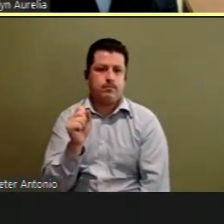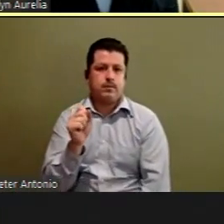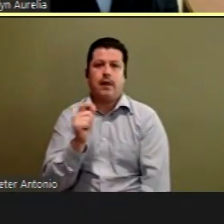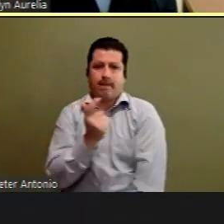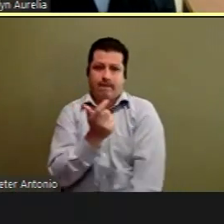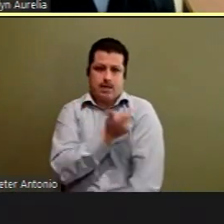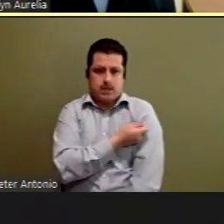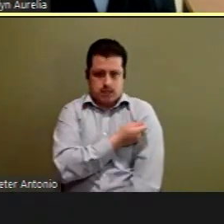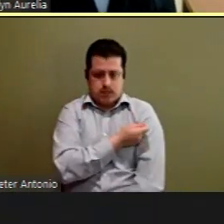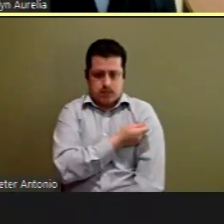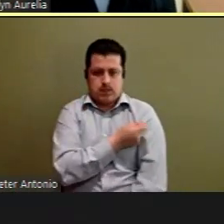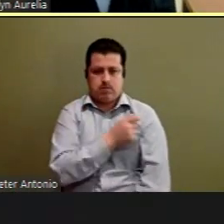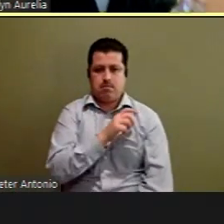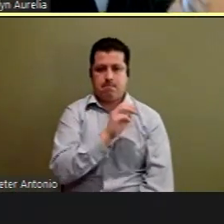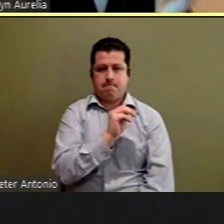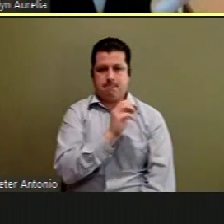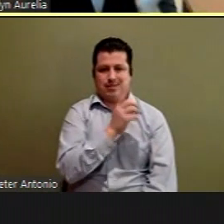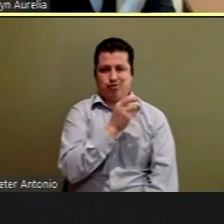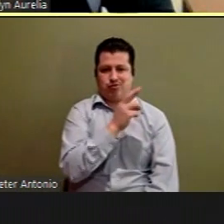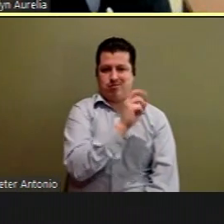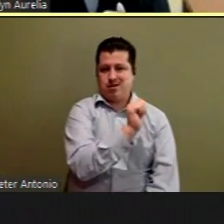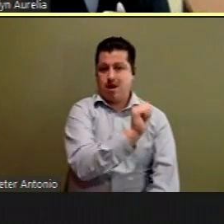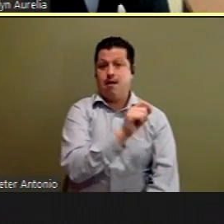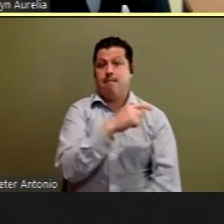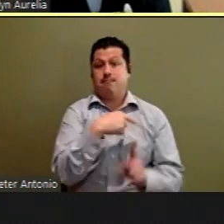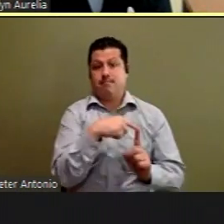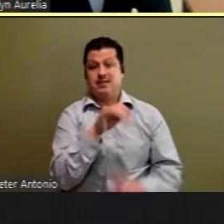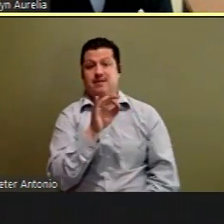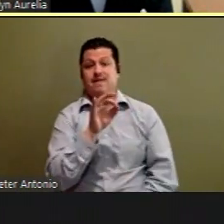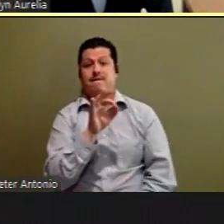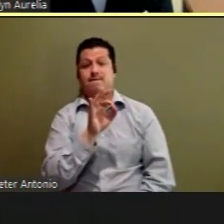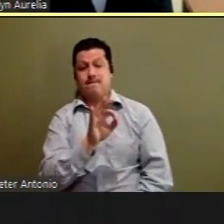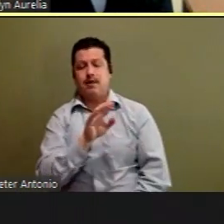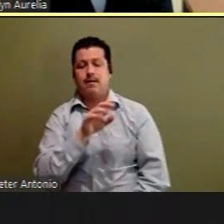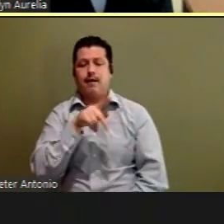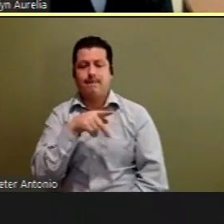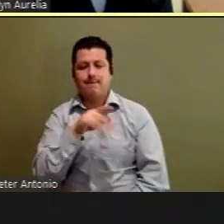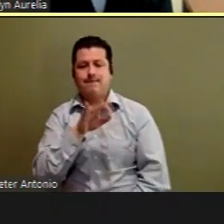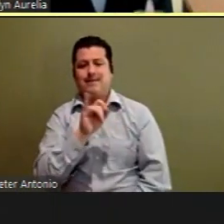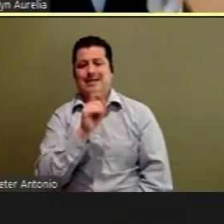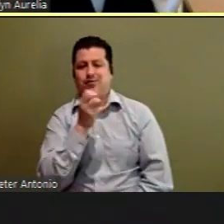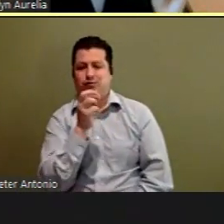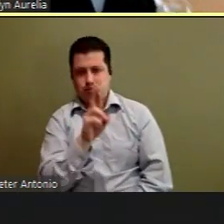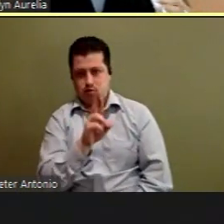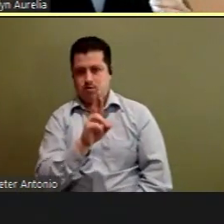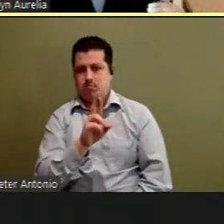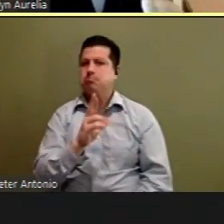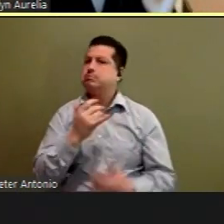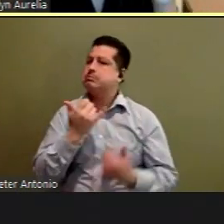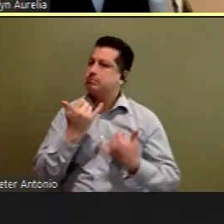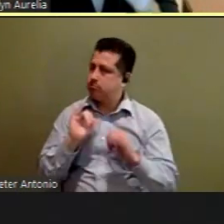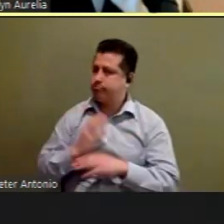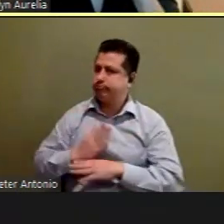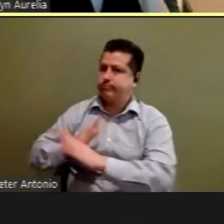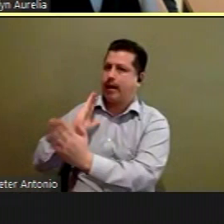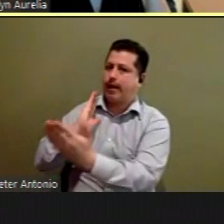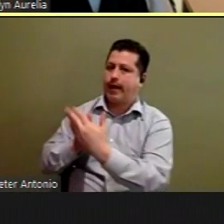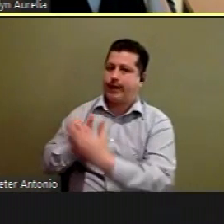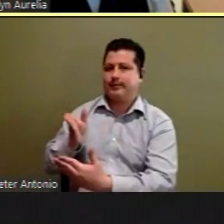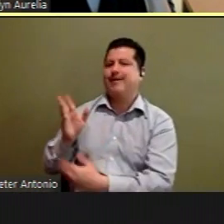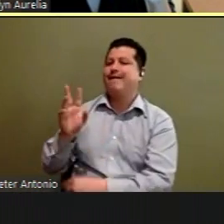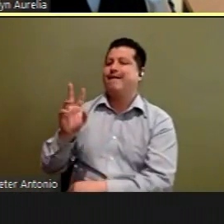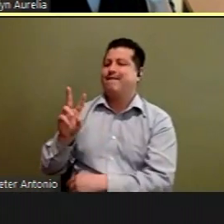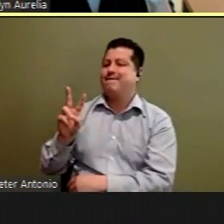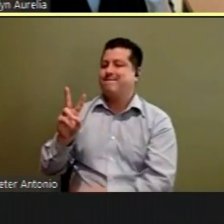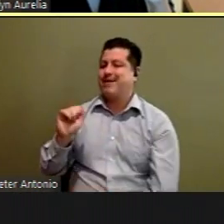variant in the UK, and they're a little bit less protective against the South African variant. But at the same time, they still have that